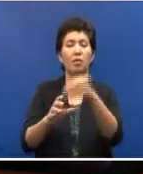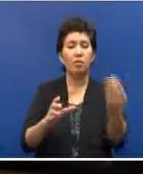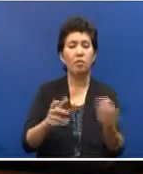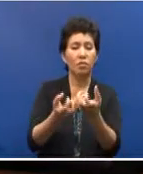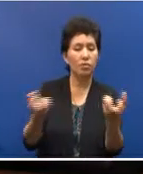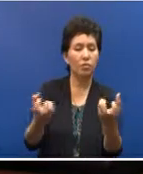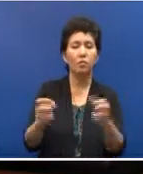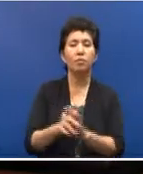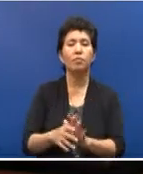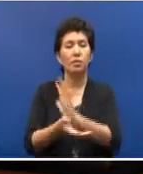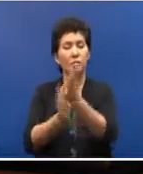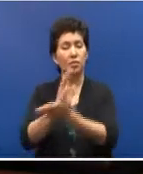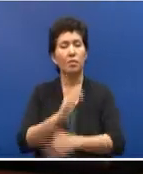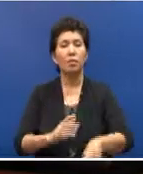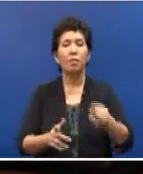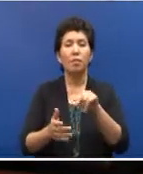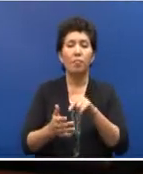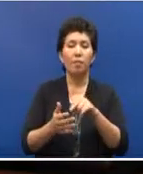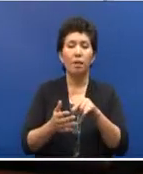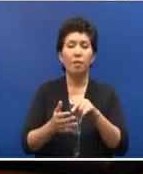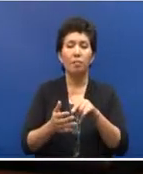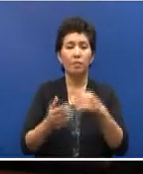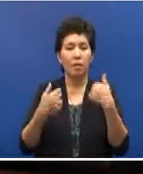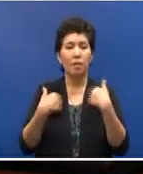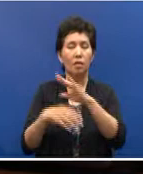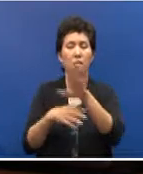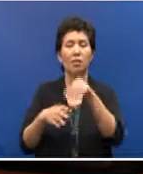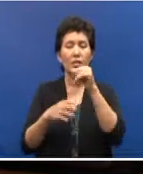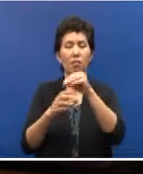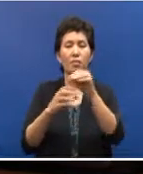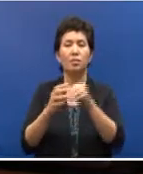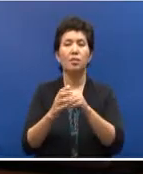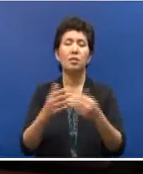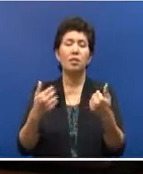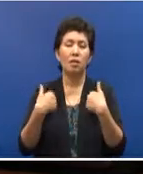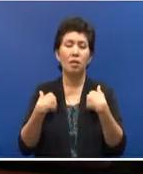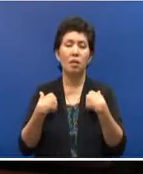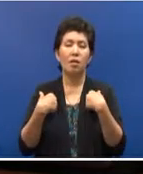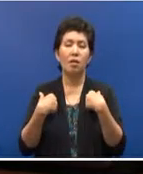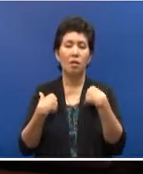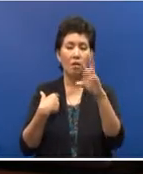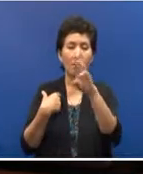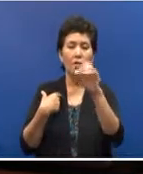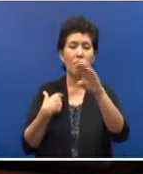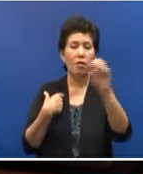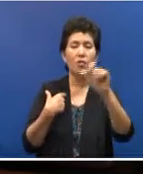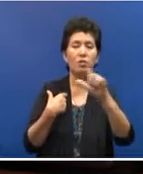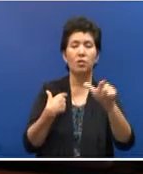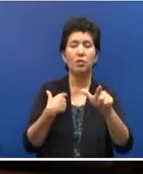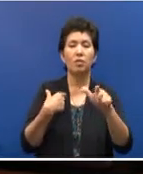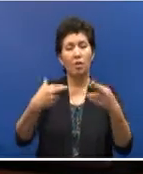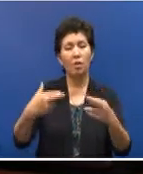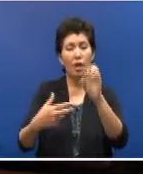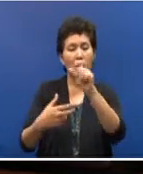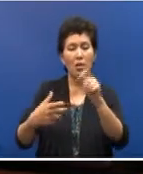social patterns cover a wide range of possibilities, okay, that may happen in racial and also ethnic relations